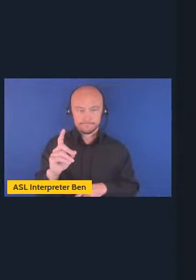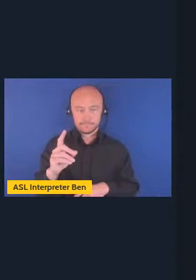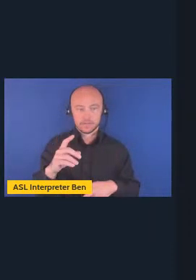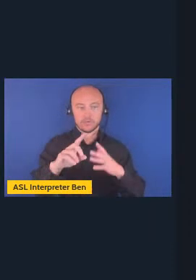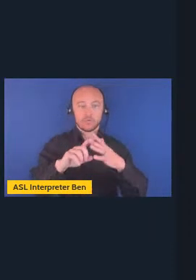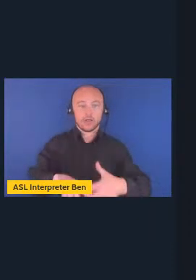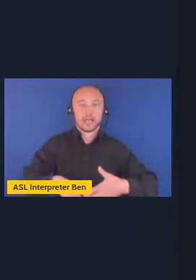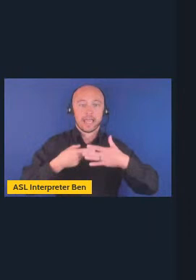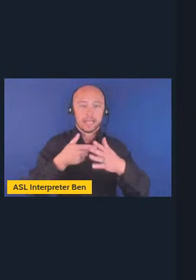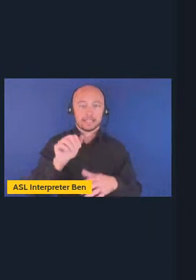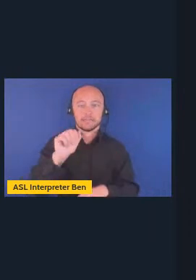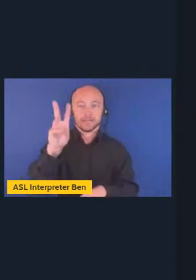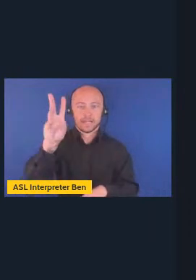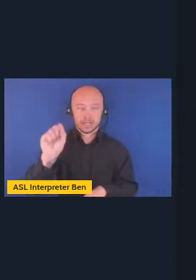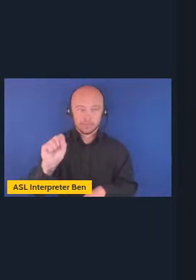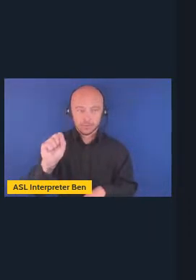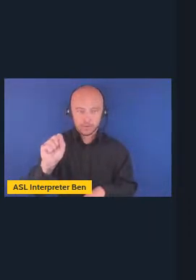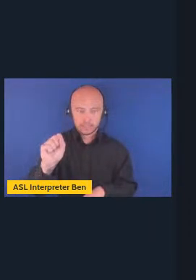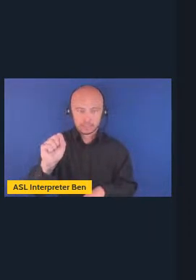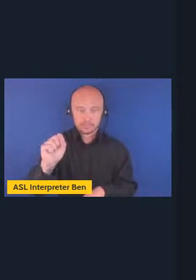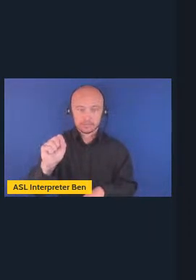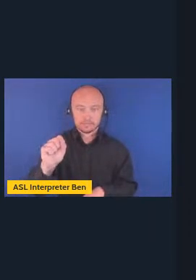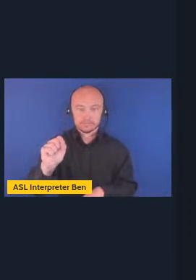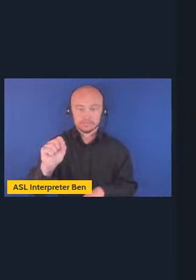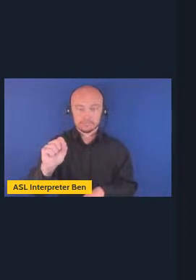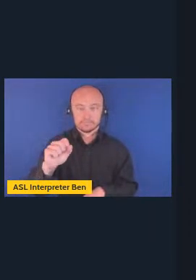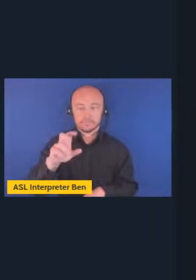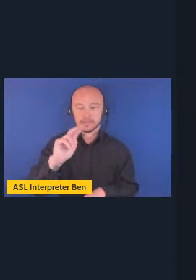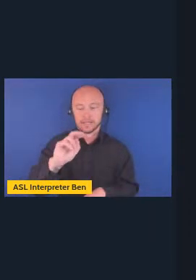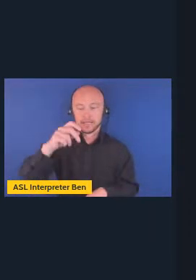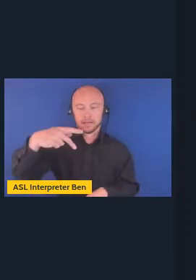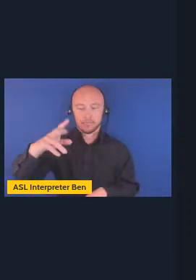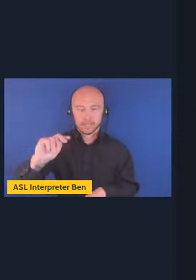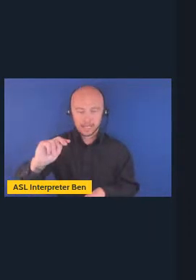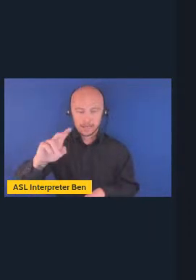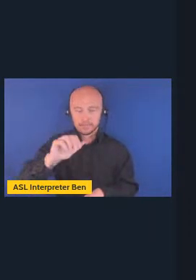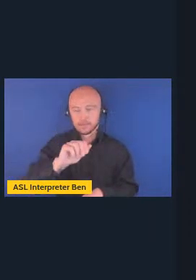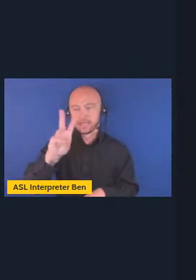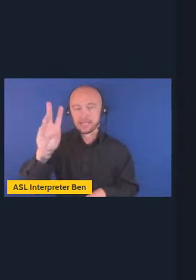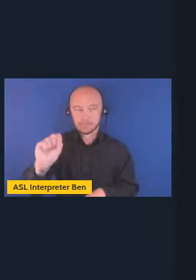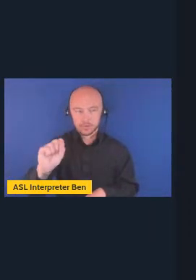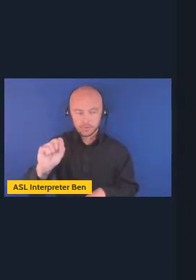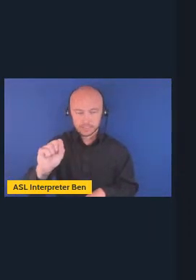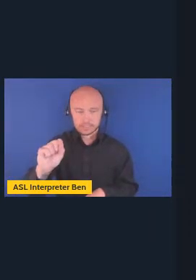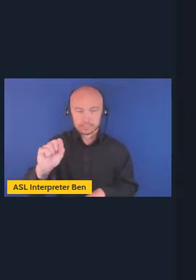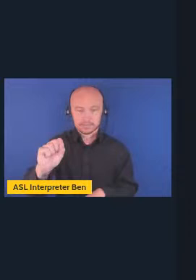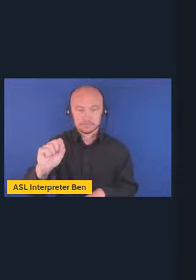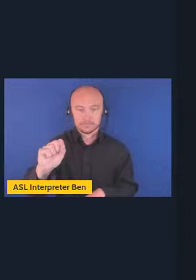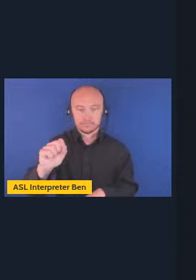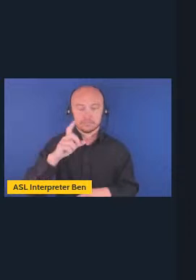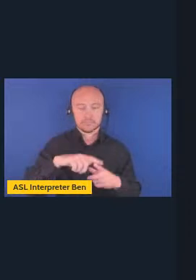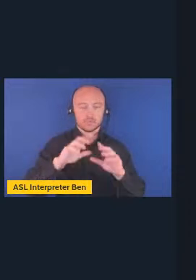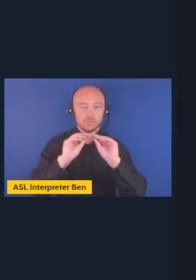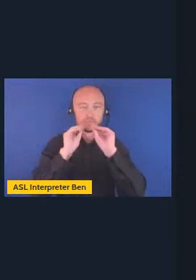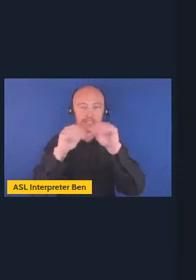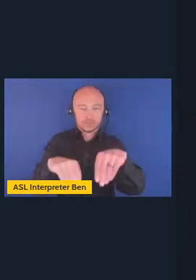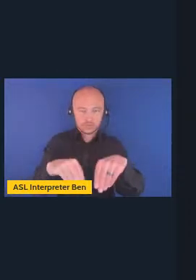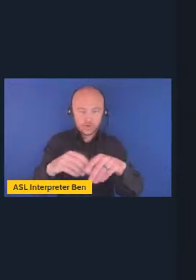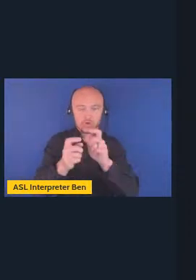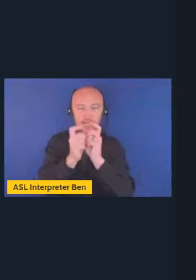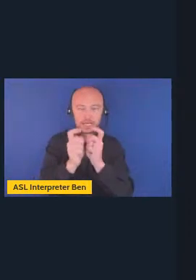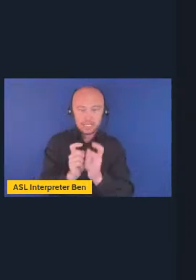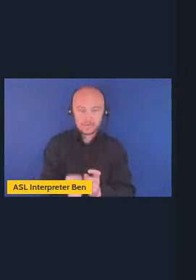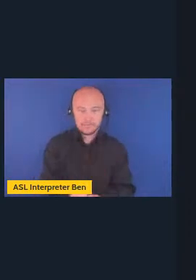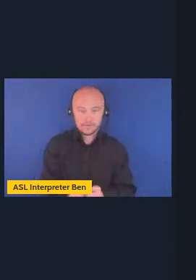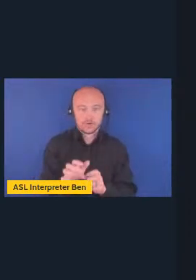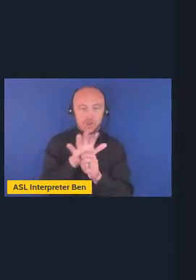AWS account, Node.js, NPM, AWS CLI to be installed and configured in our